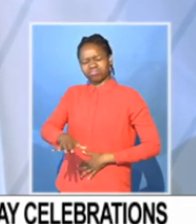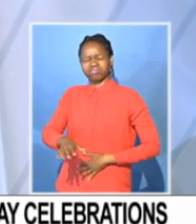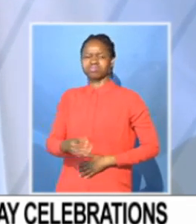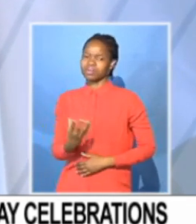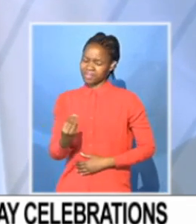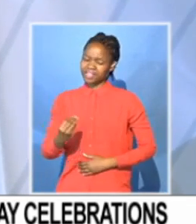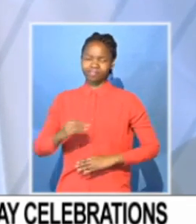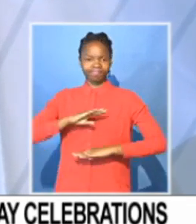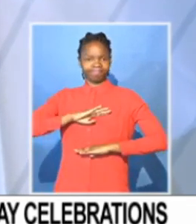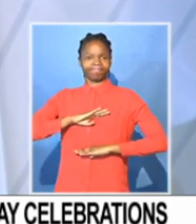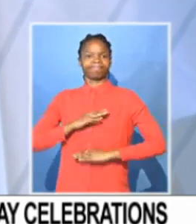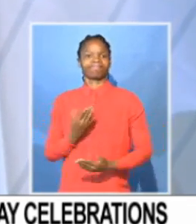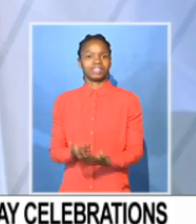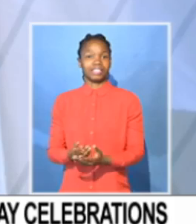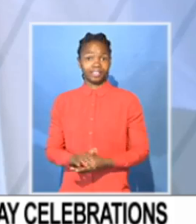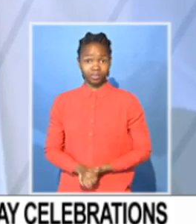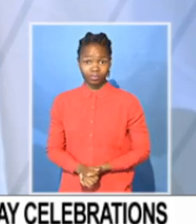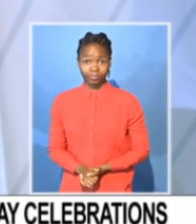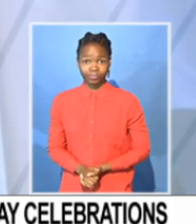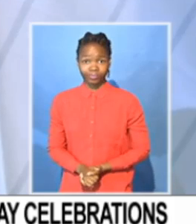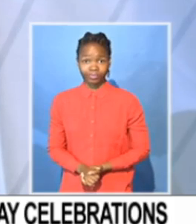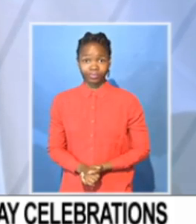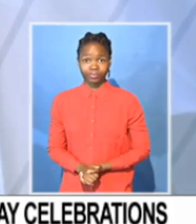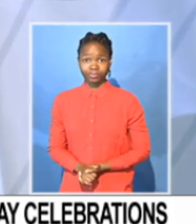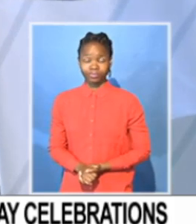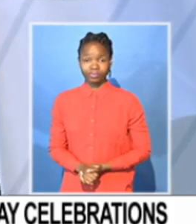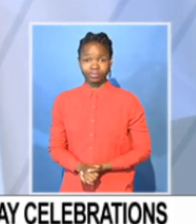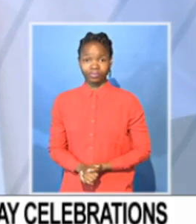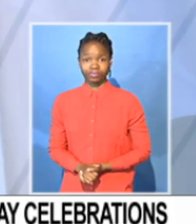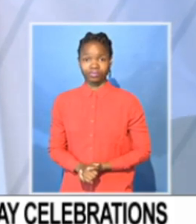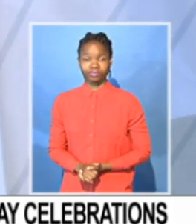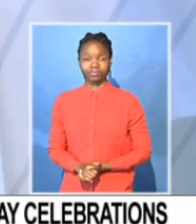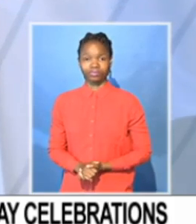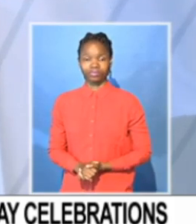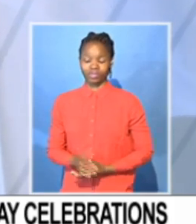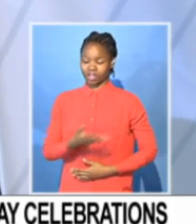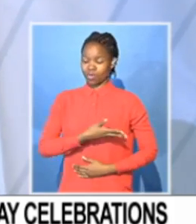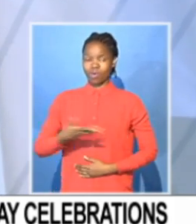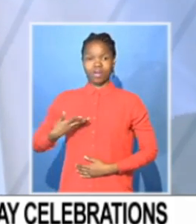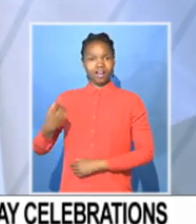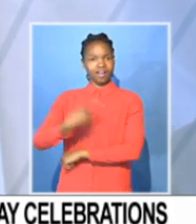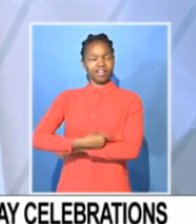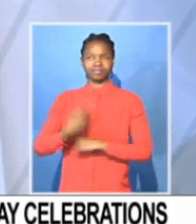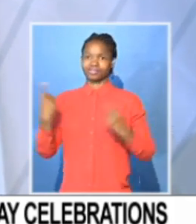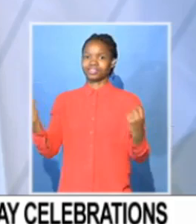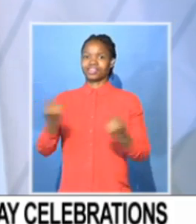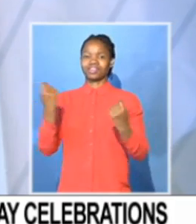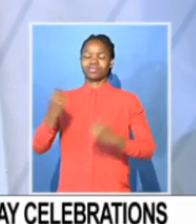We would like to appreciate this day, which keeps